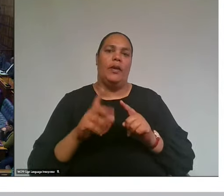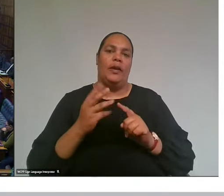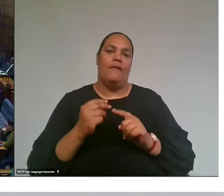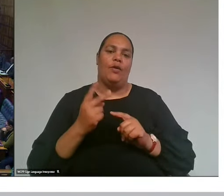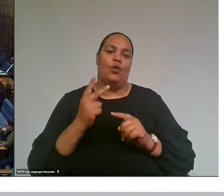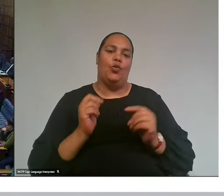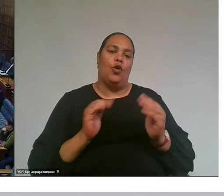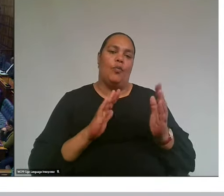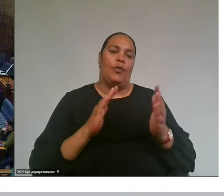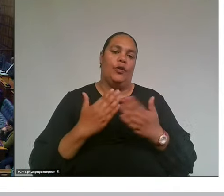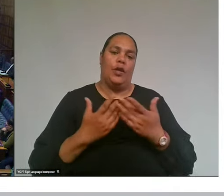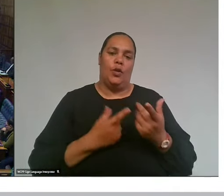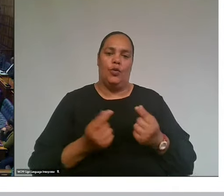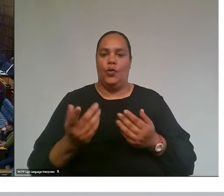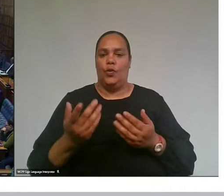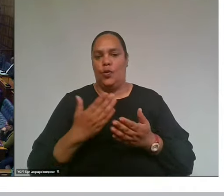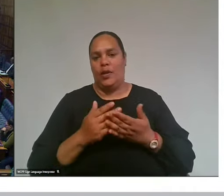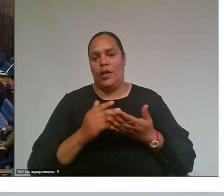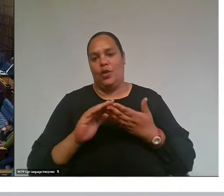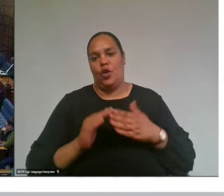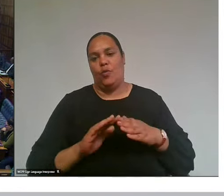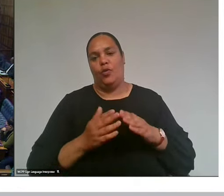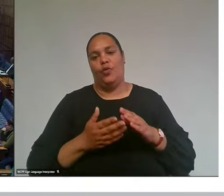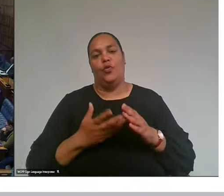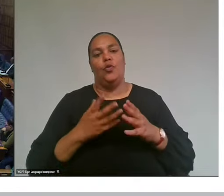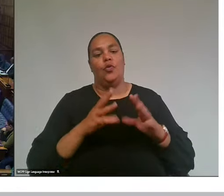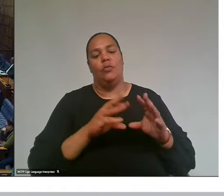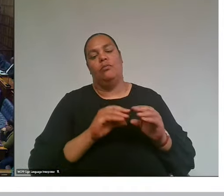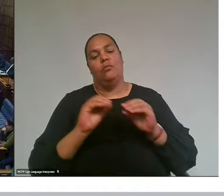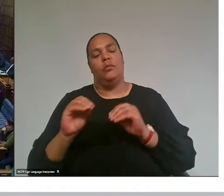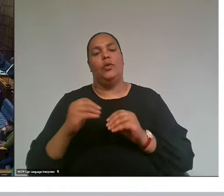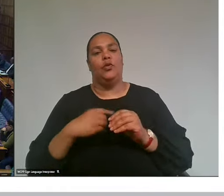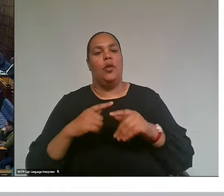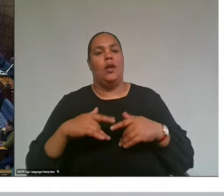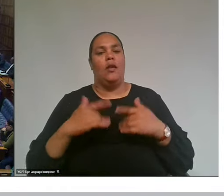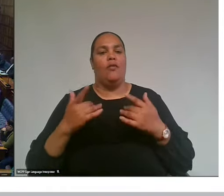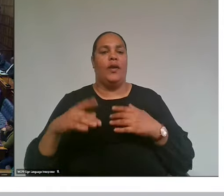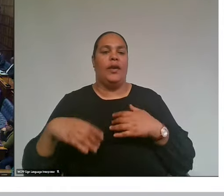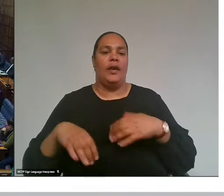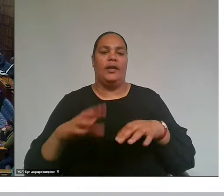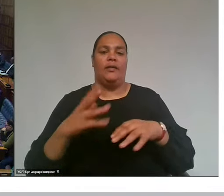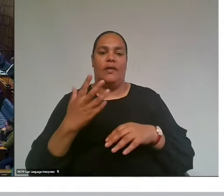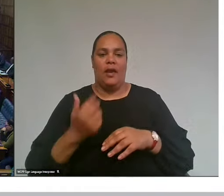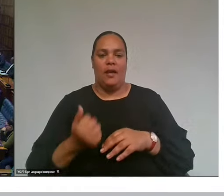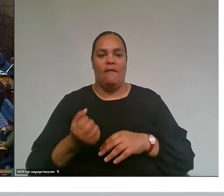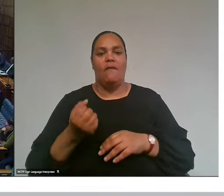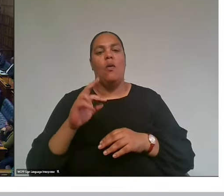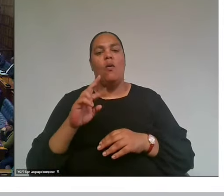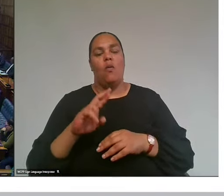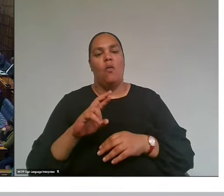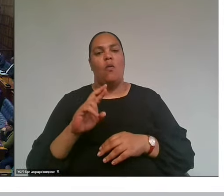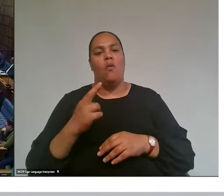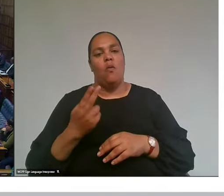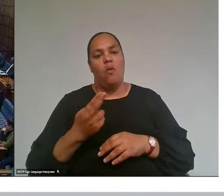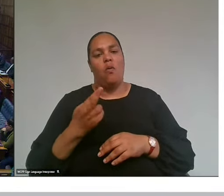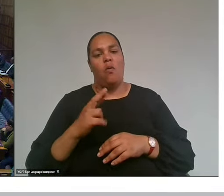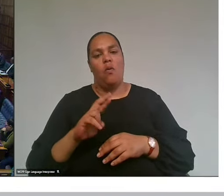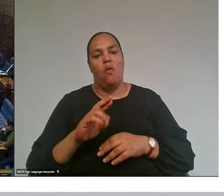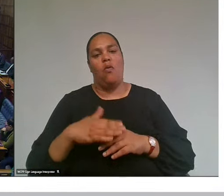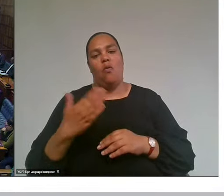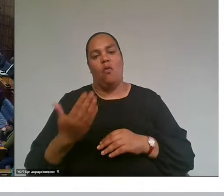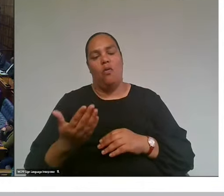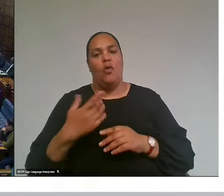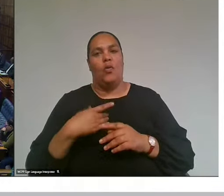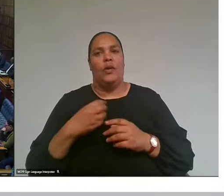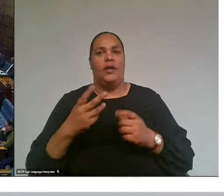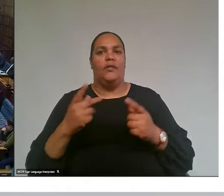approaches you could do you could either take communities to live closer to where the economic activity is or alternatively we start strengthening